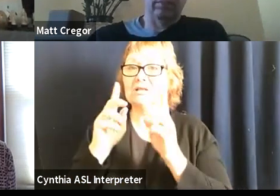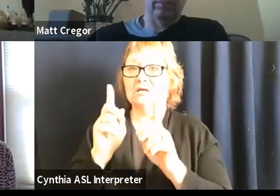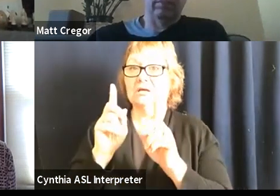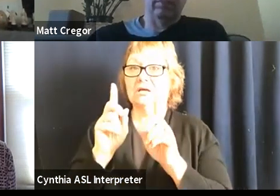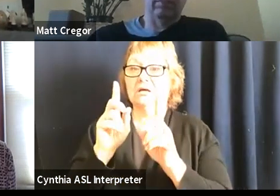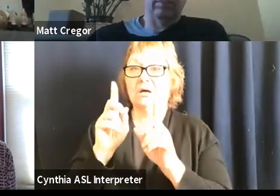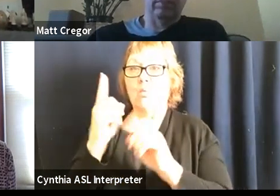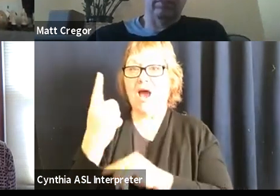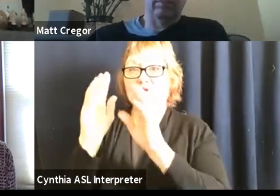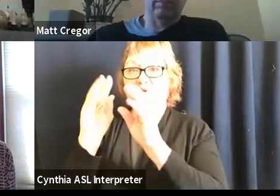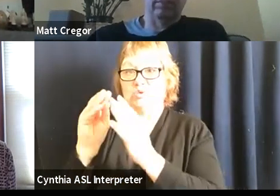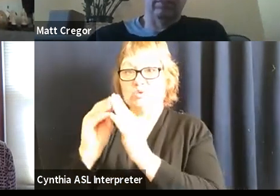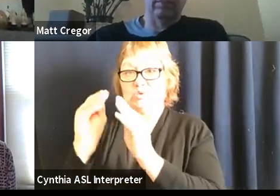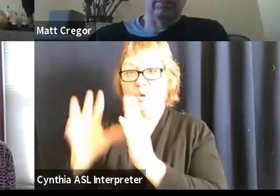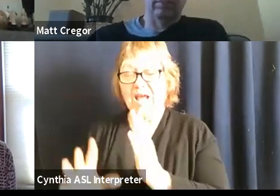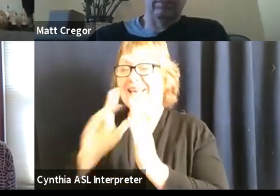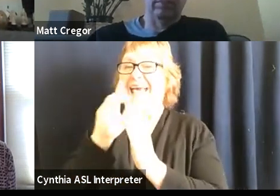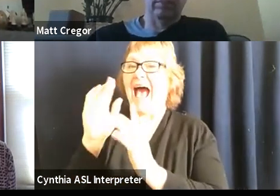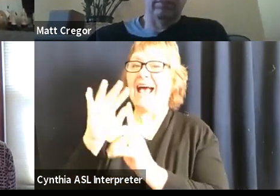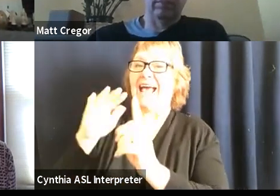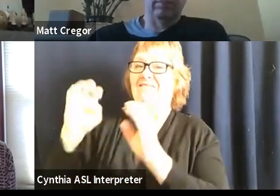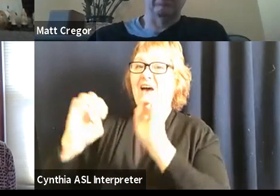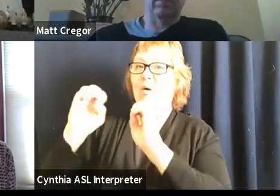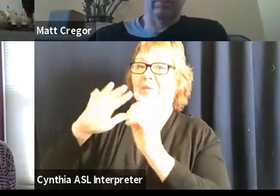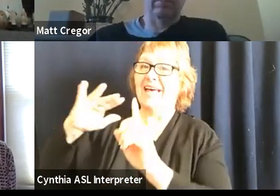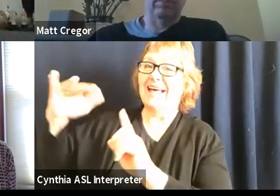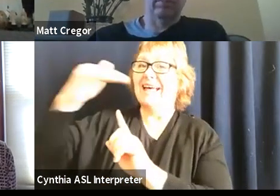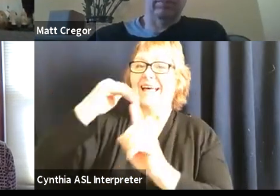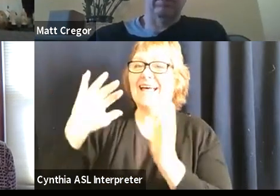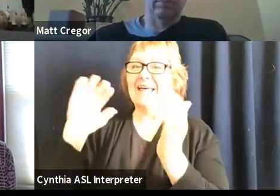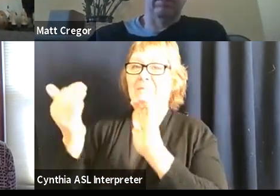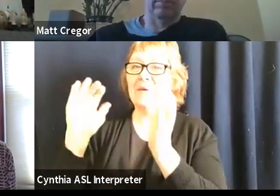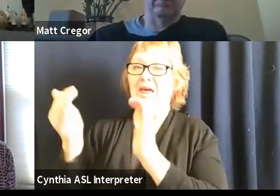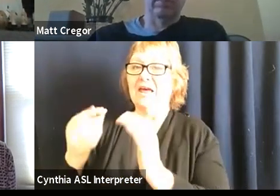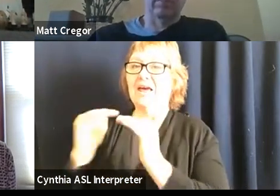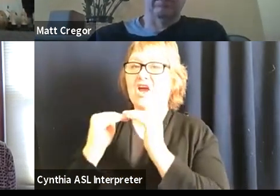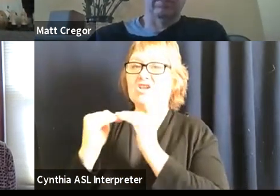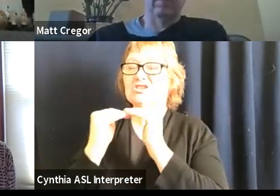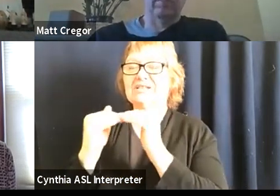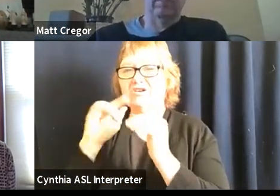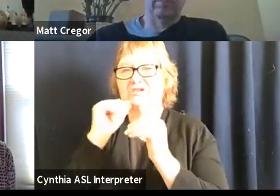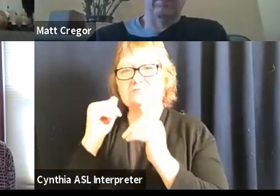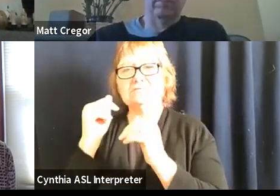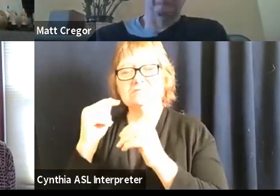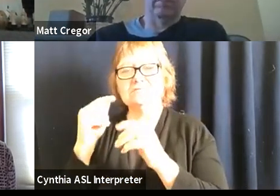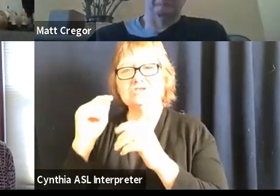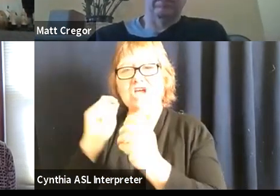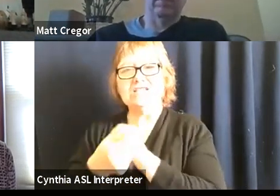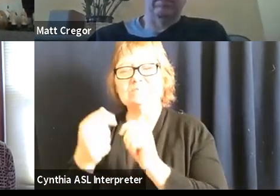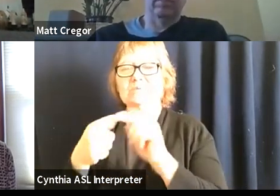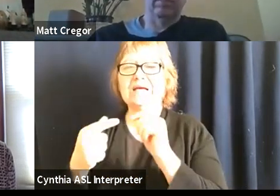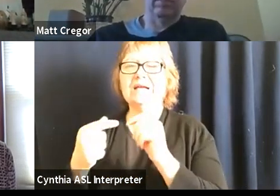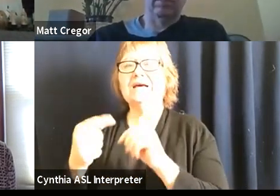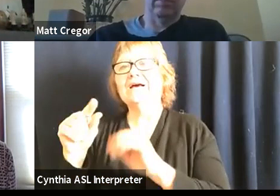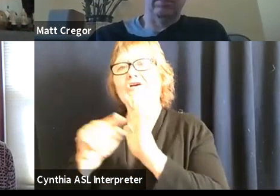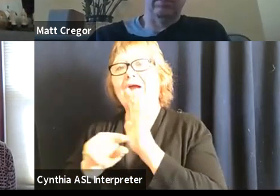level could eliminate some of the grading scale disparities among schools and between public and private schools, and it